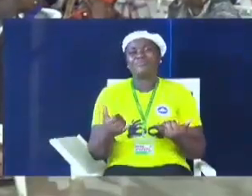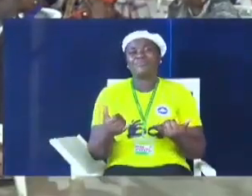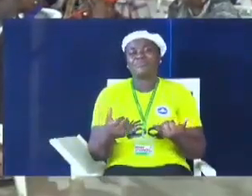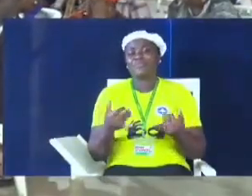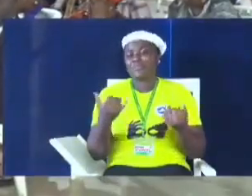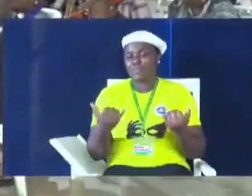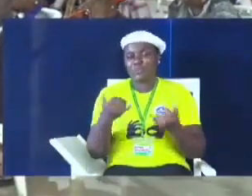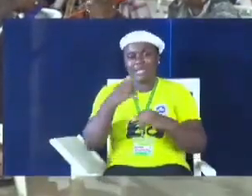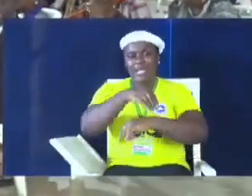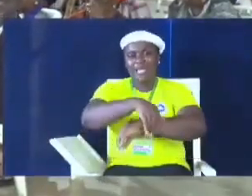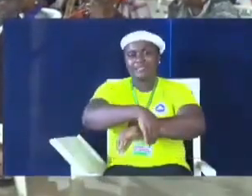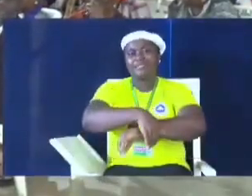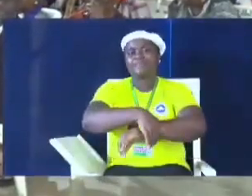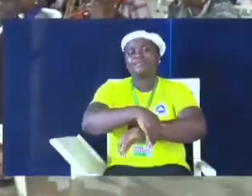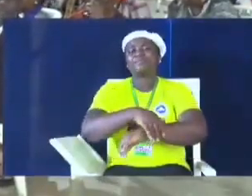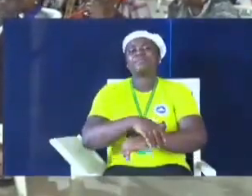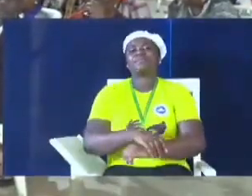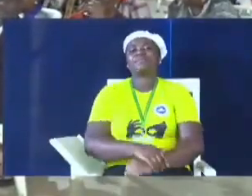Tonight?